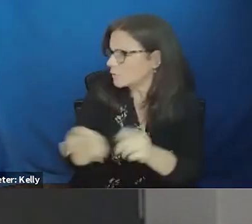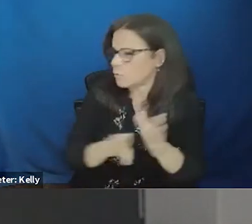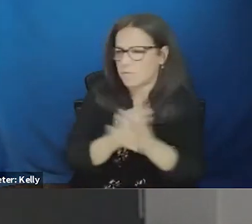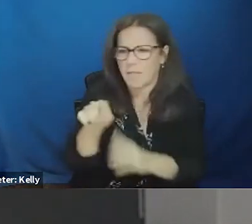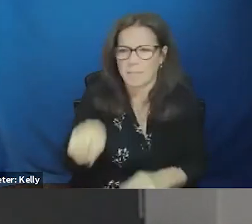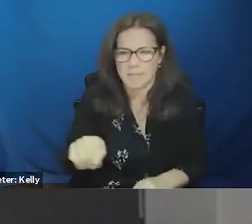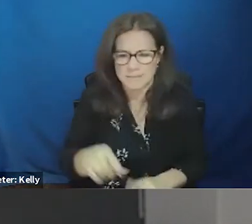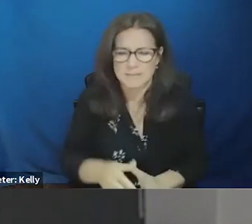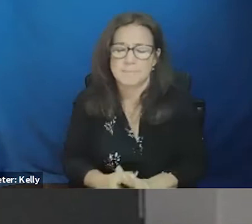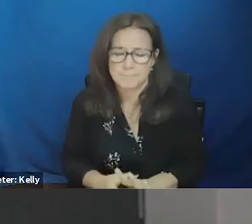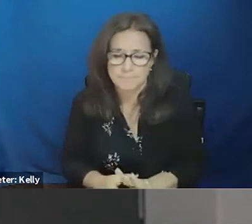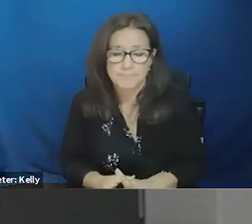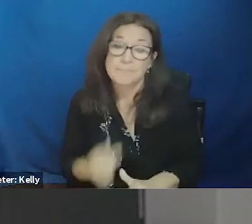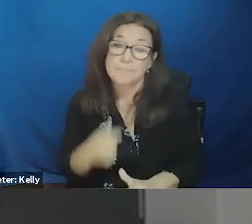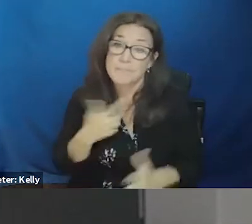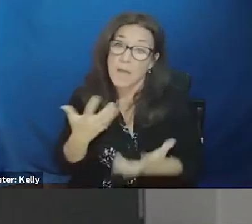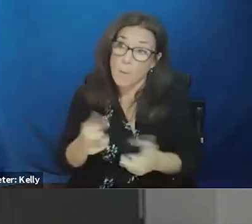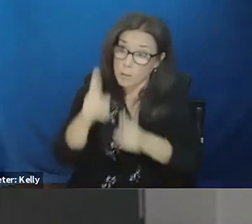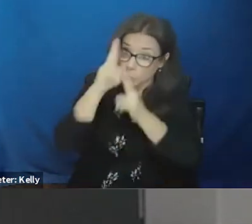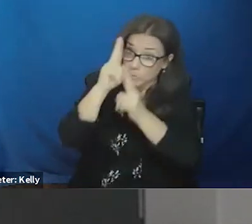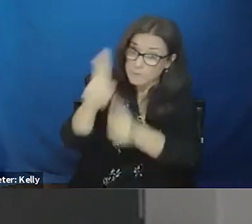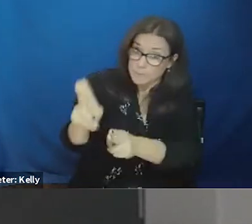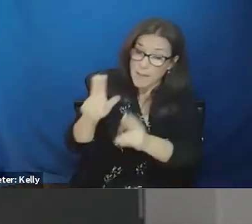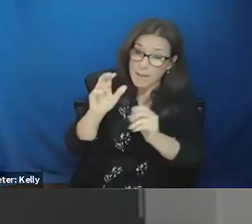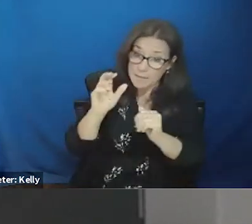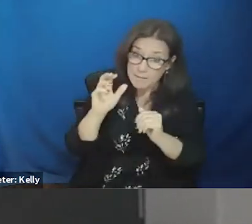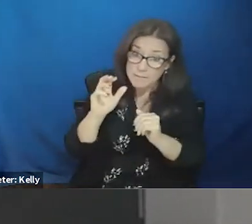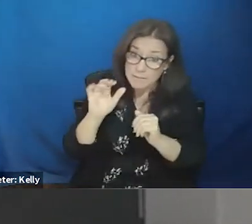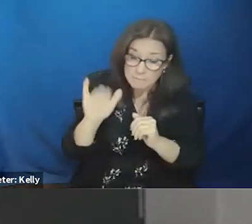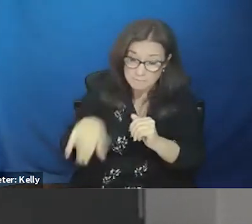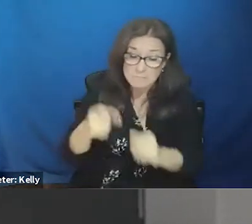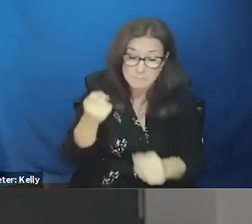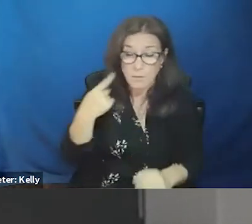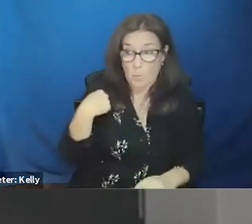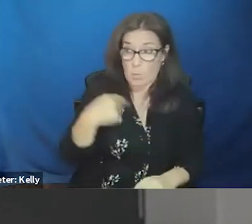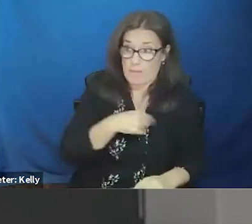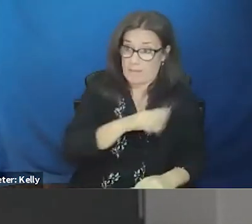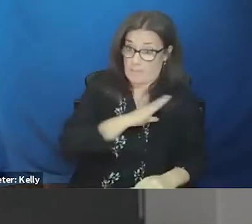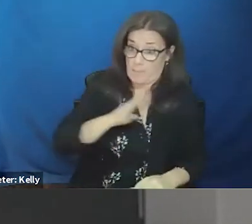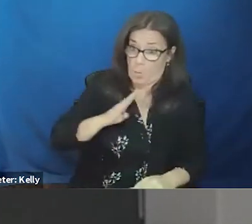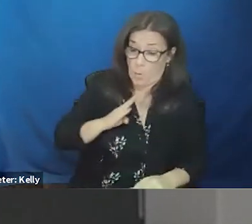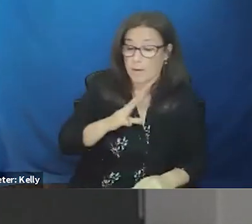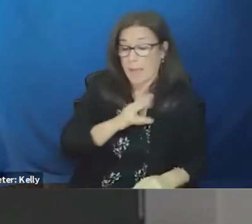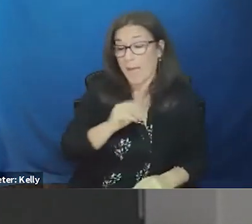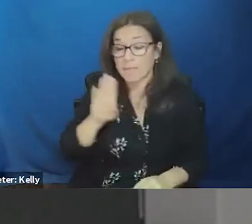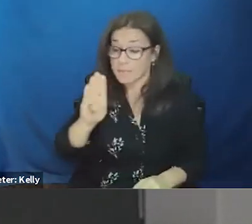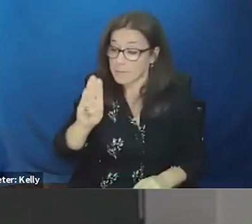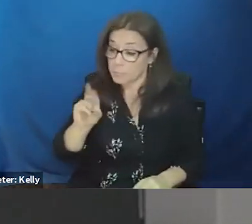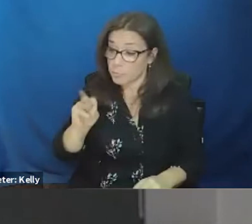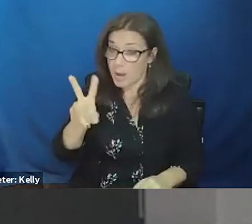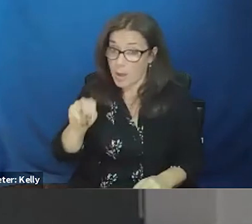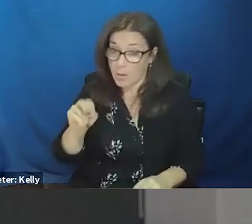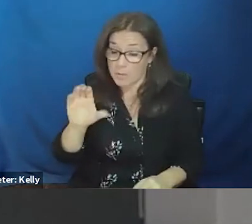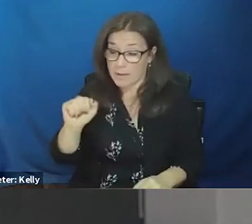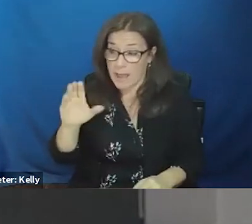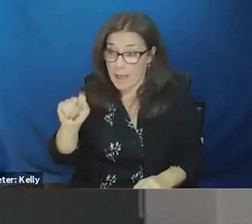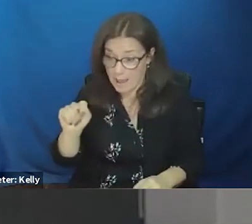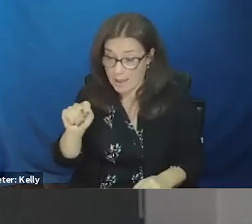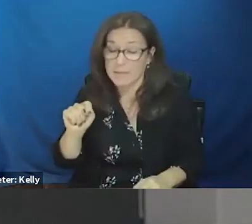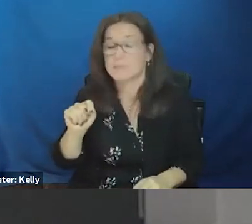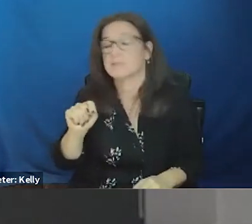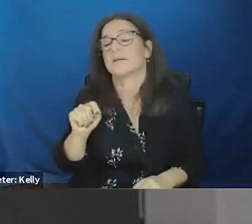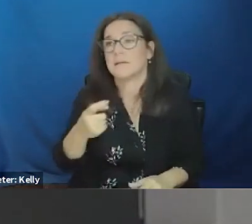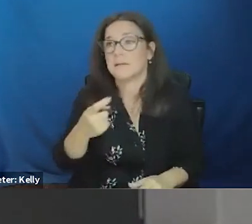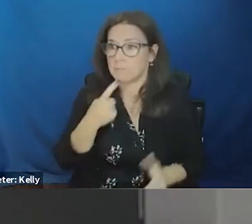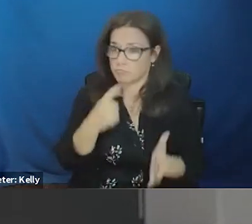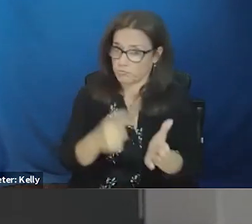the need that even though us as a board, because the Brown Act does dictate that negotiations on property